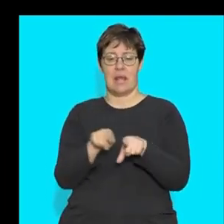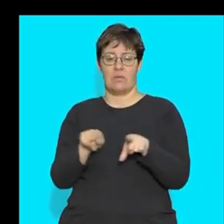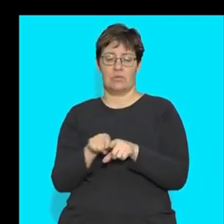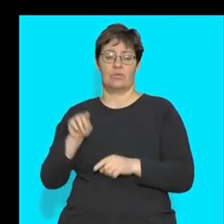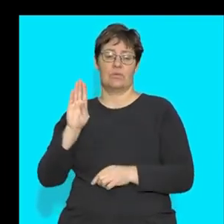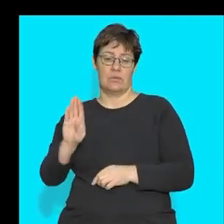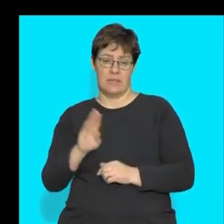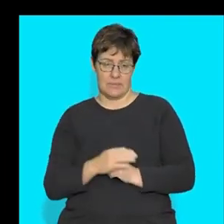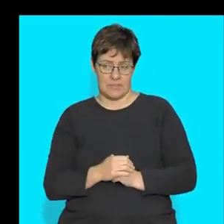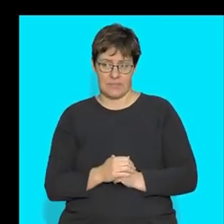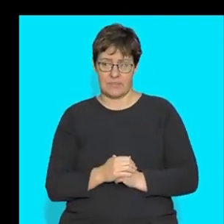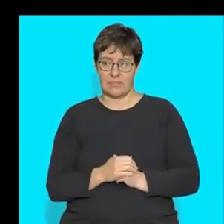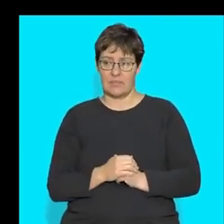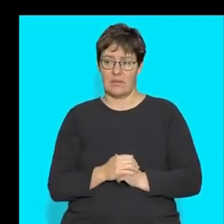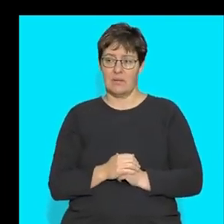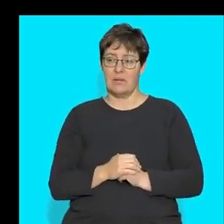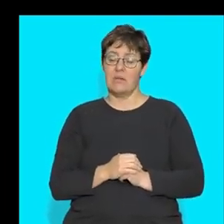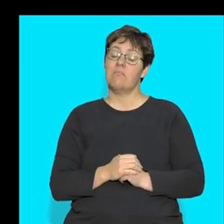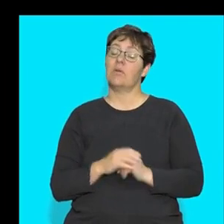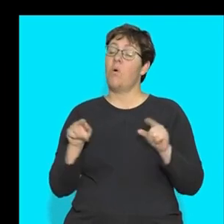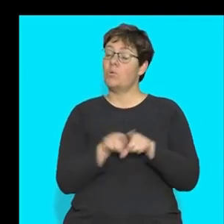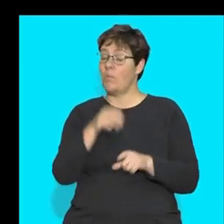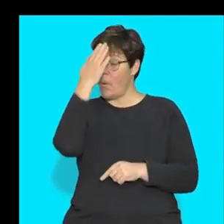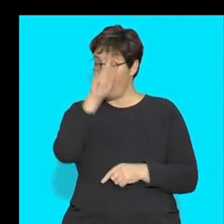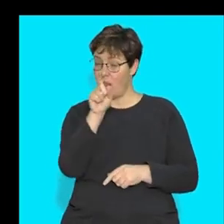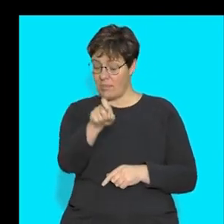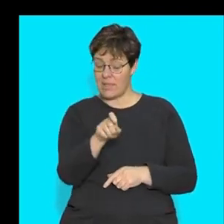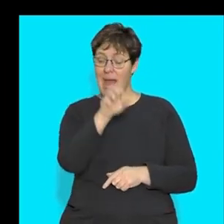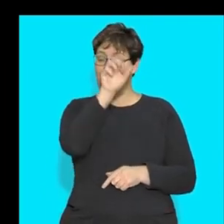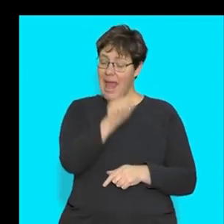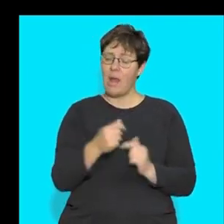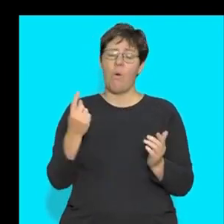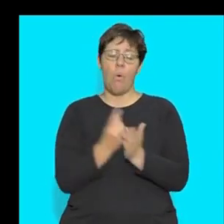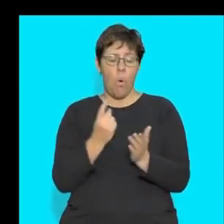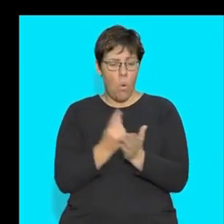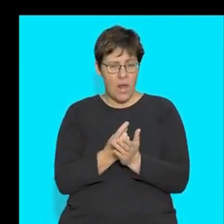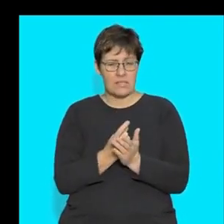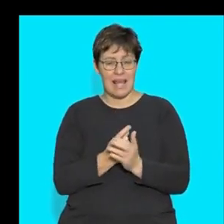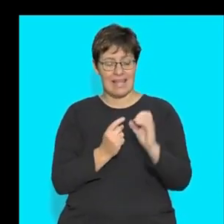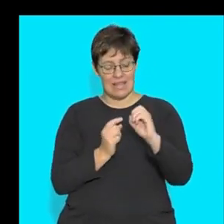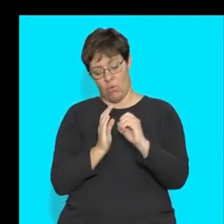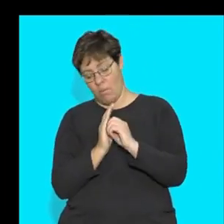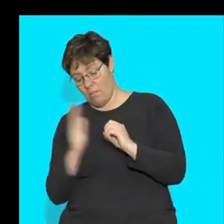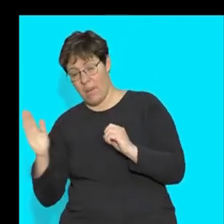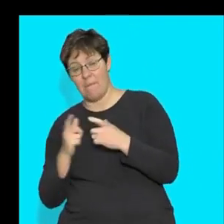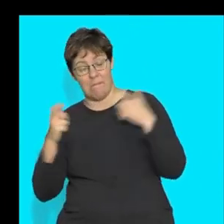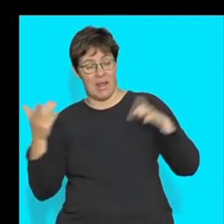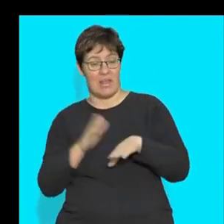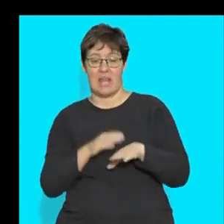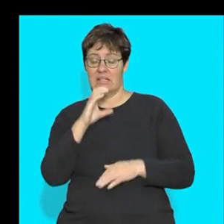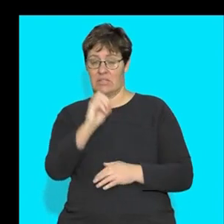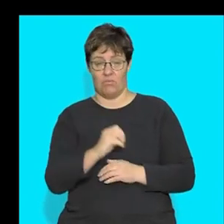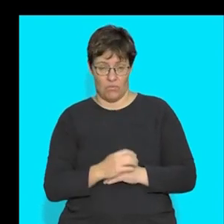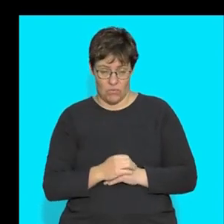is equals to b. But what you need to know about this is a must always be greater than 0,